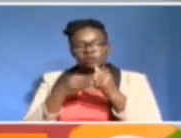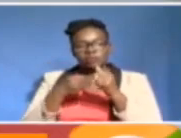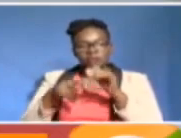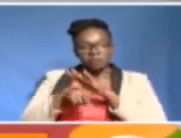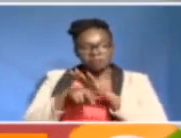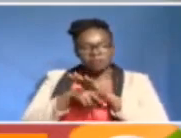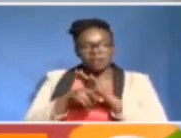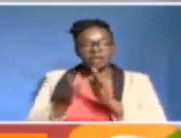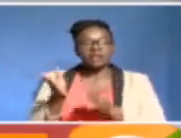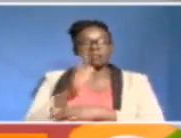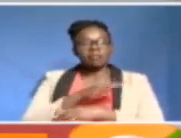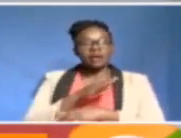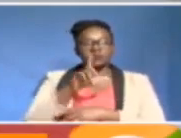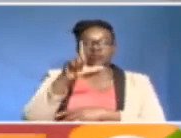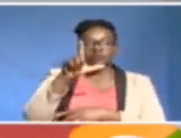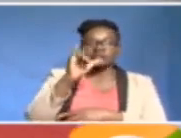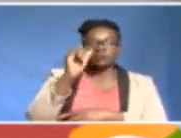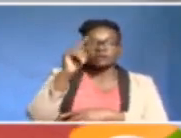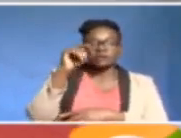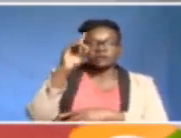to Lindi. I mean,